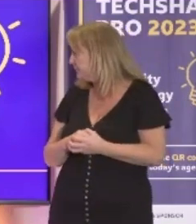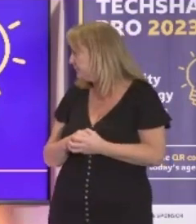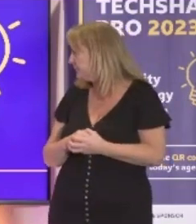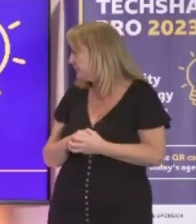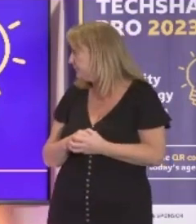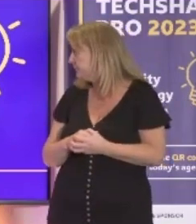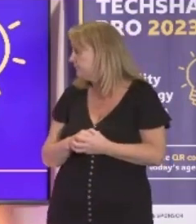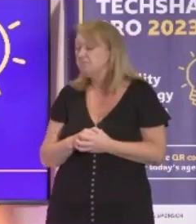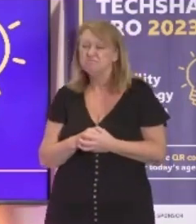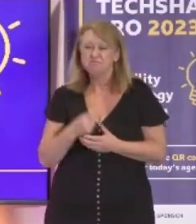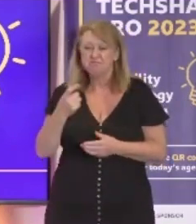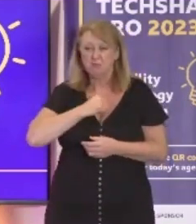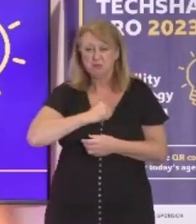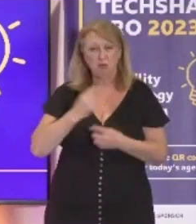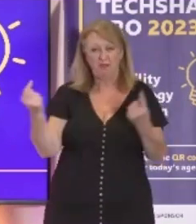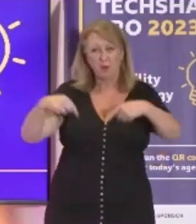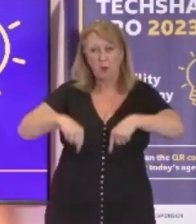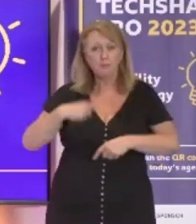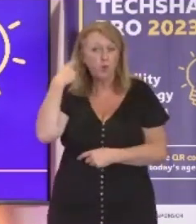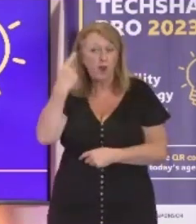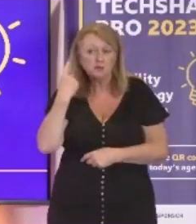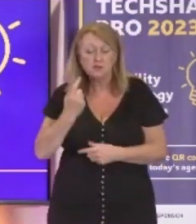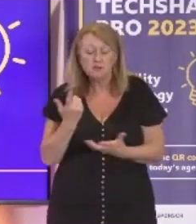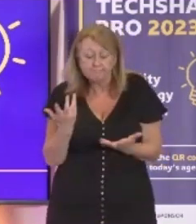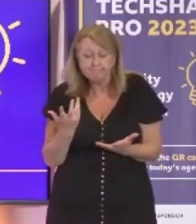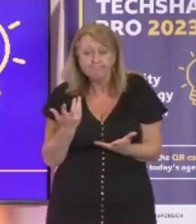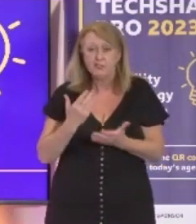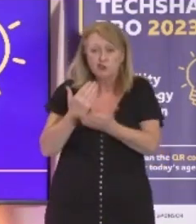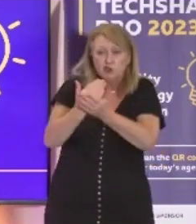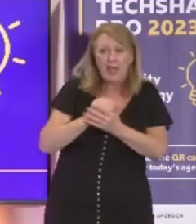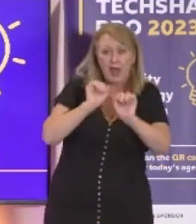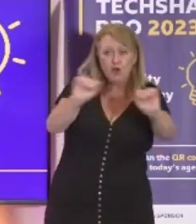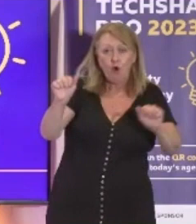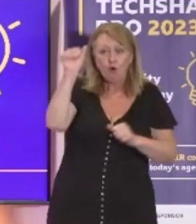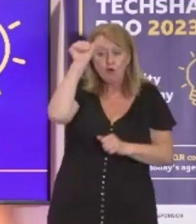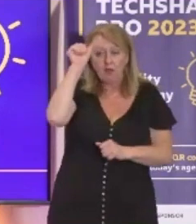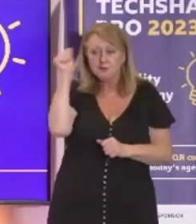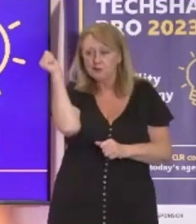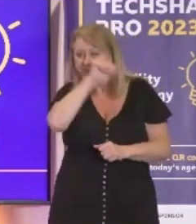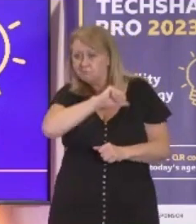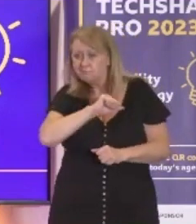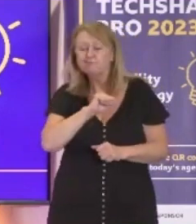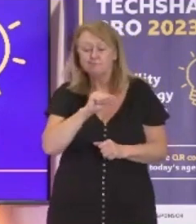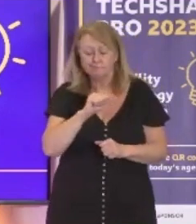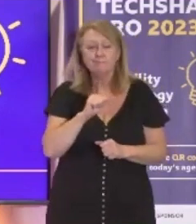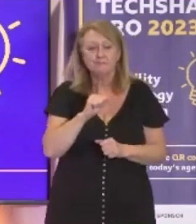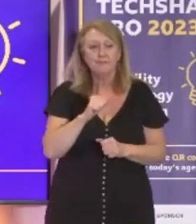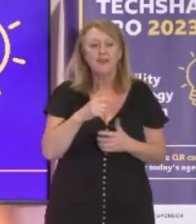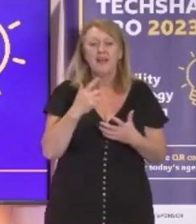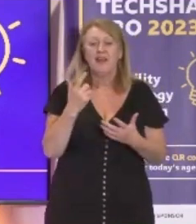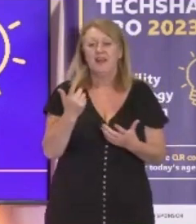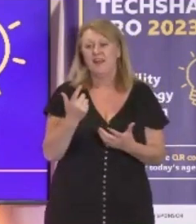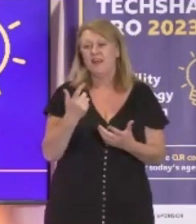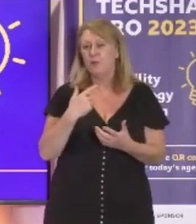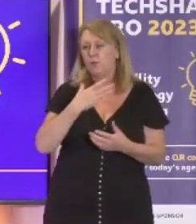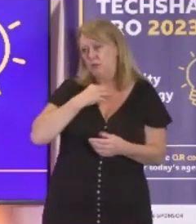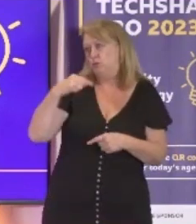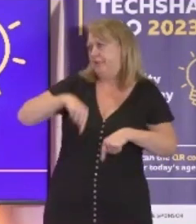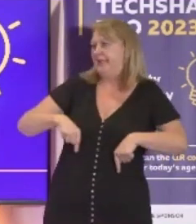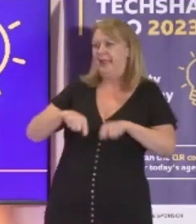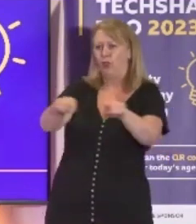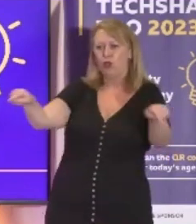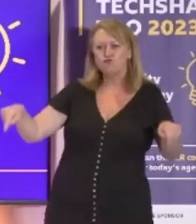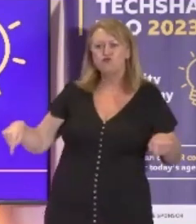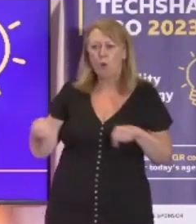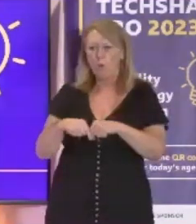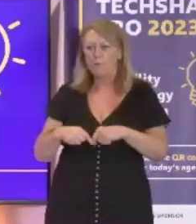beginning, I'm sorry you're not here in London with us and sharing your knowledge and wisdom in terms of being in the room and obviously